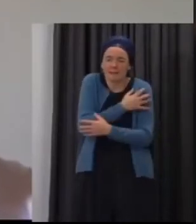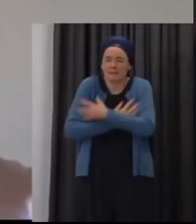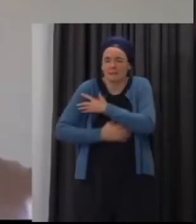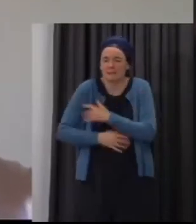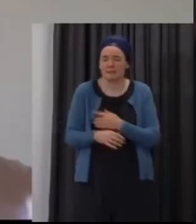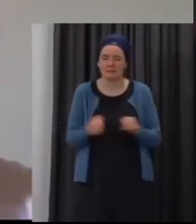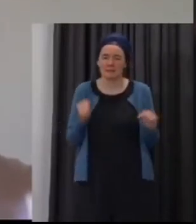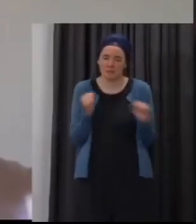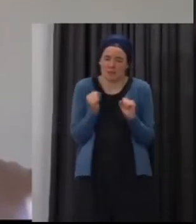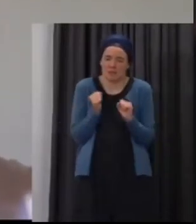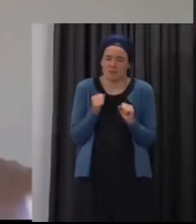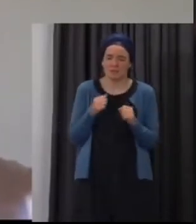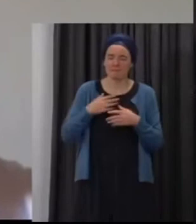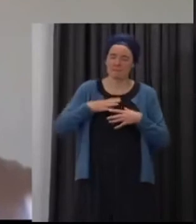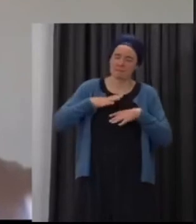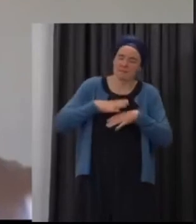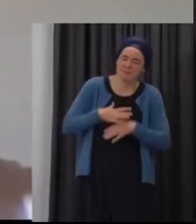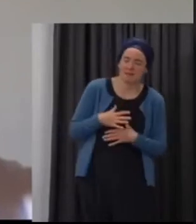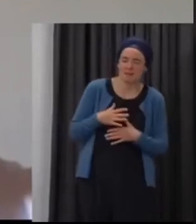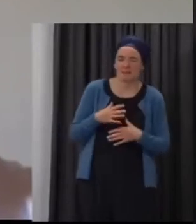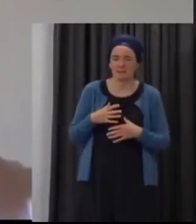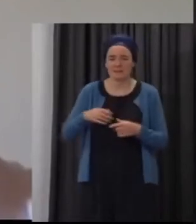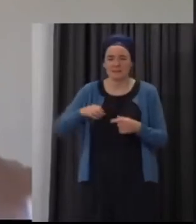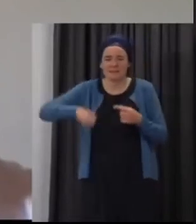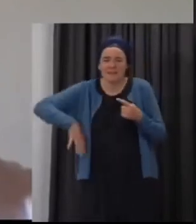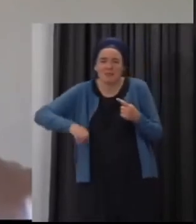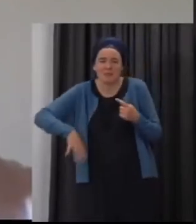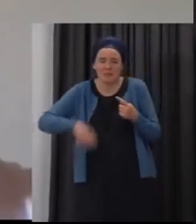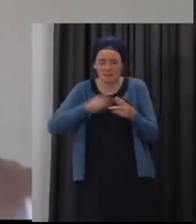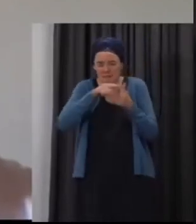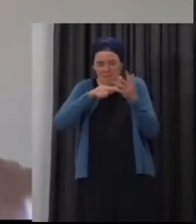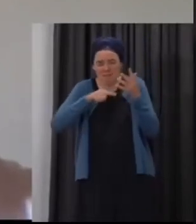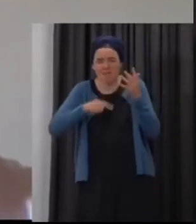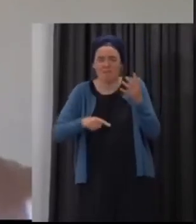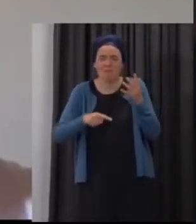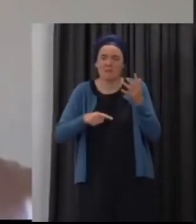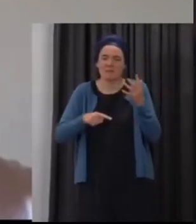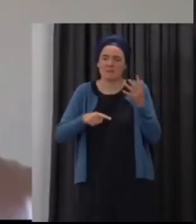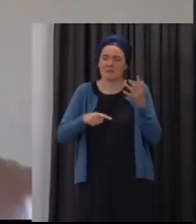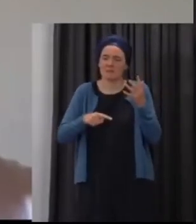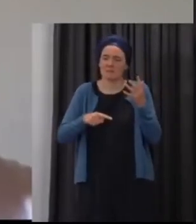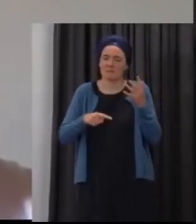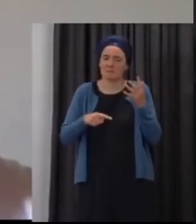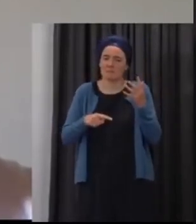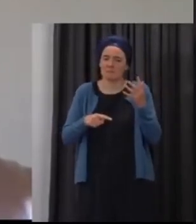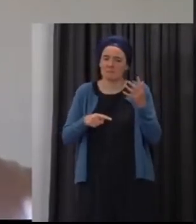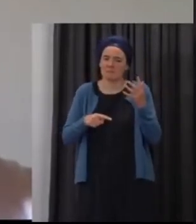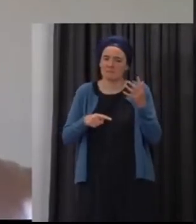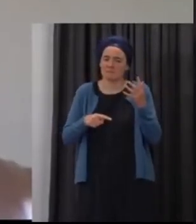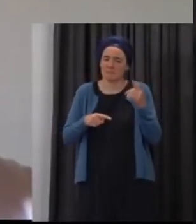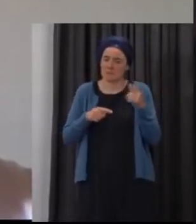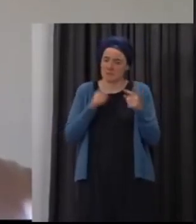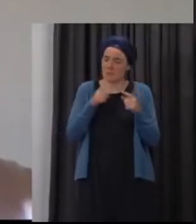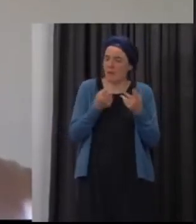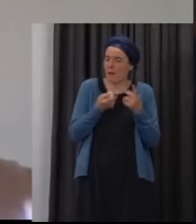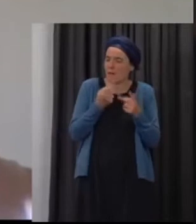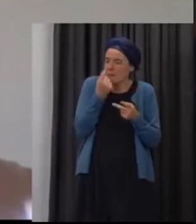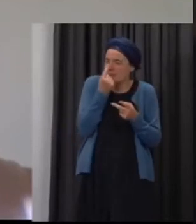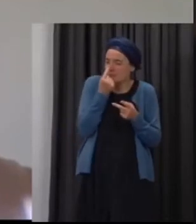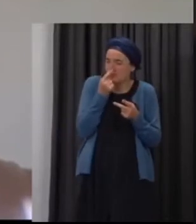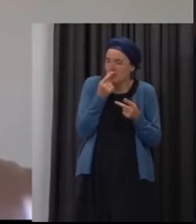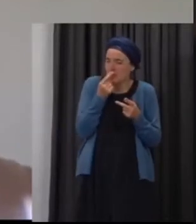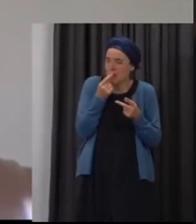and diarrhea. Can you explain why it would not be suitable to add those possible symptoms to the